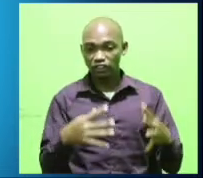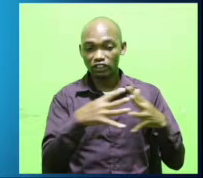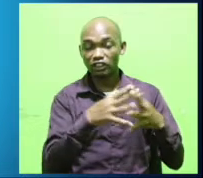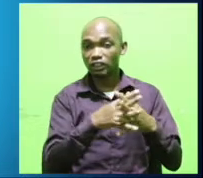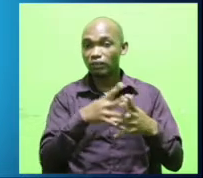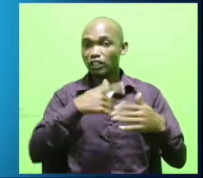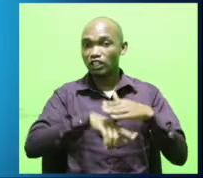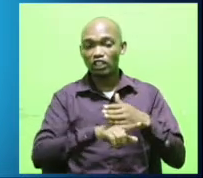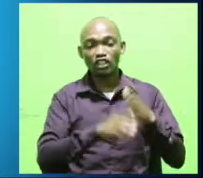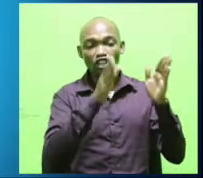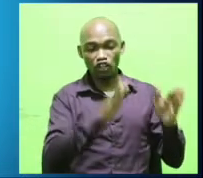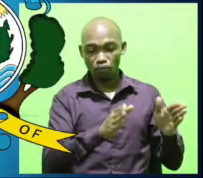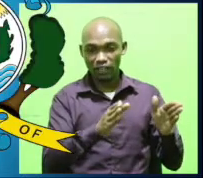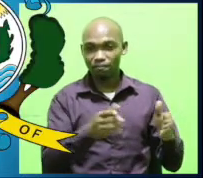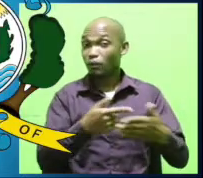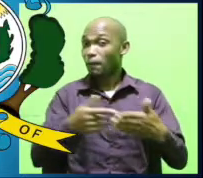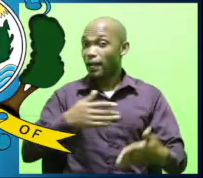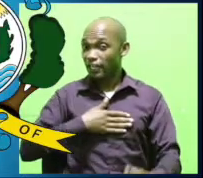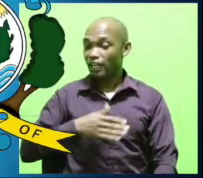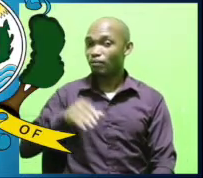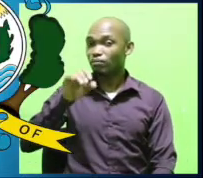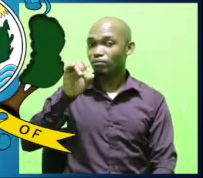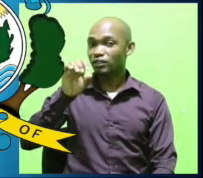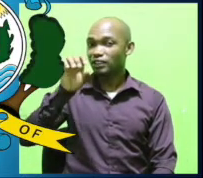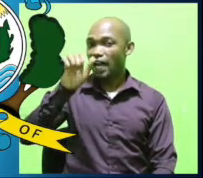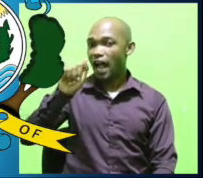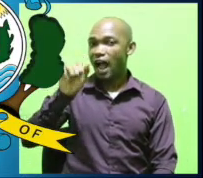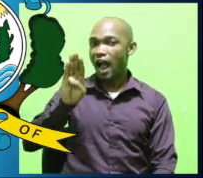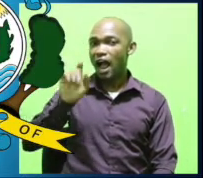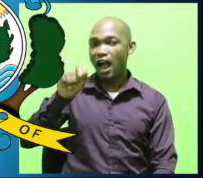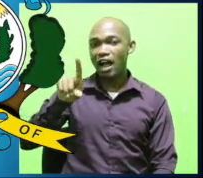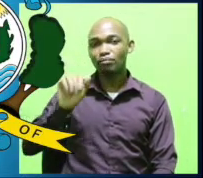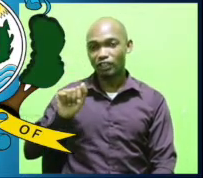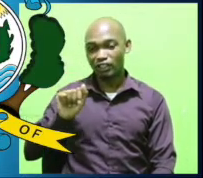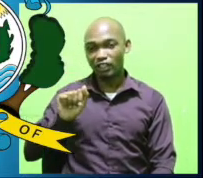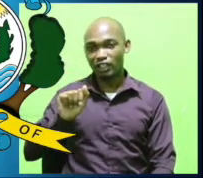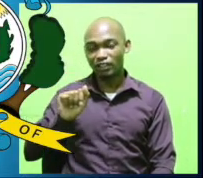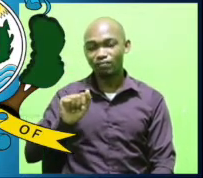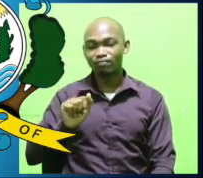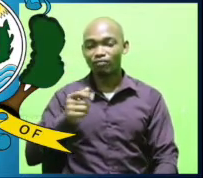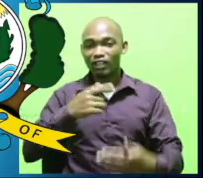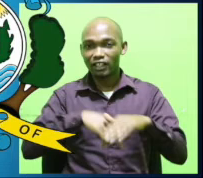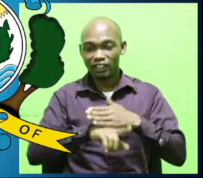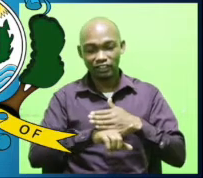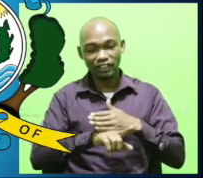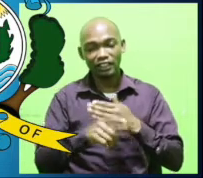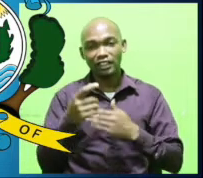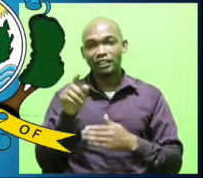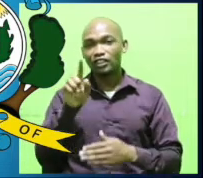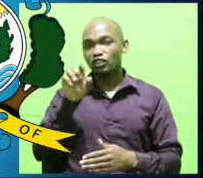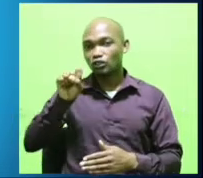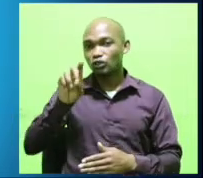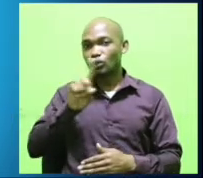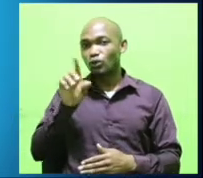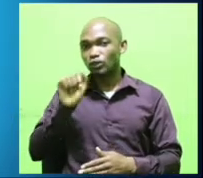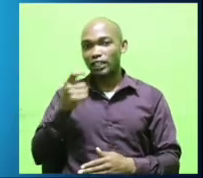humans. My name is Nashiat Shaban Salum from the State University of Zanzibar TV, SUZA